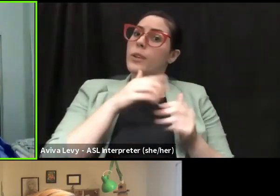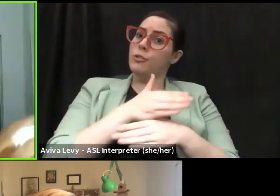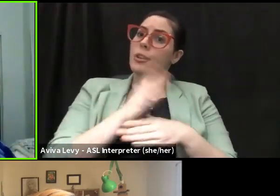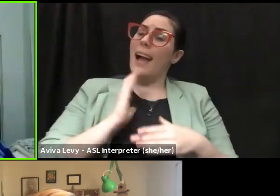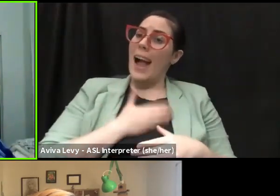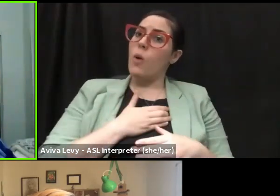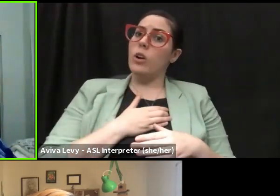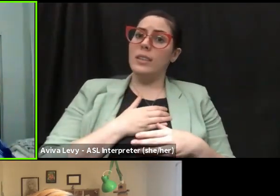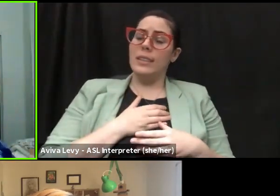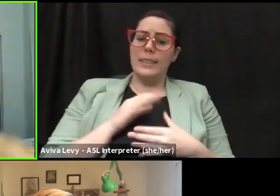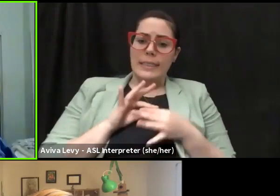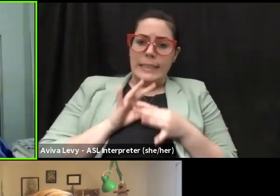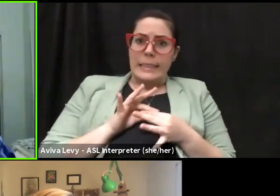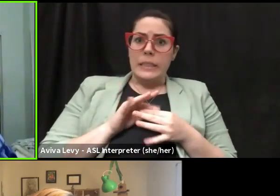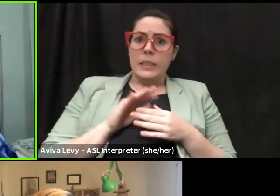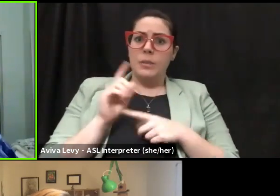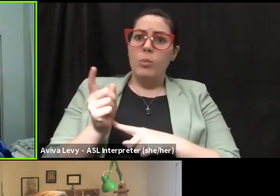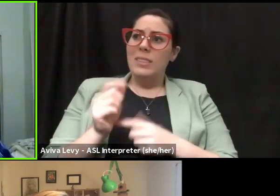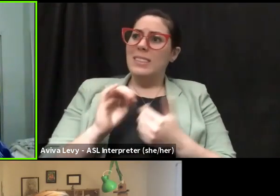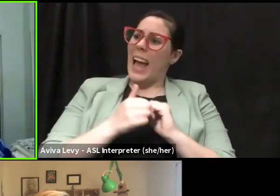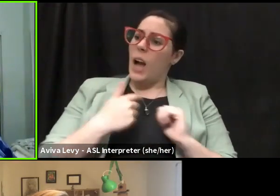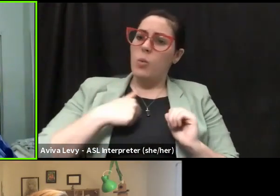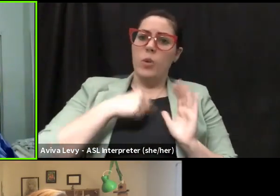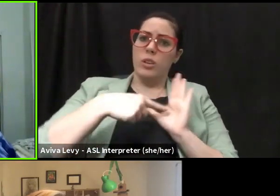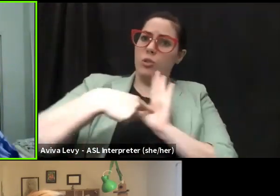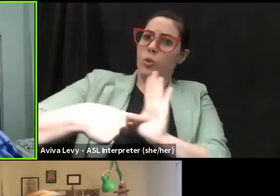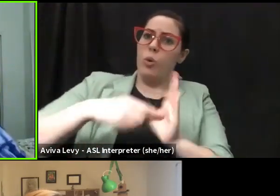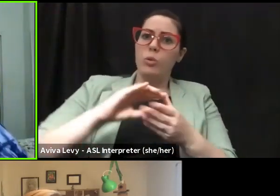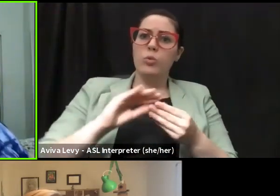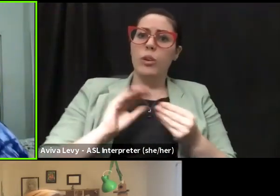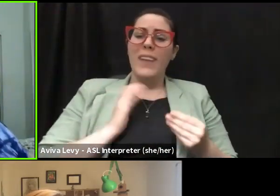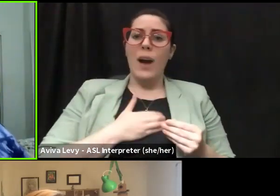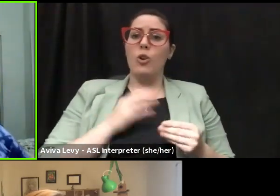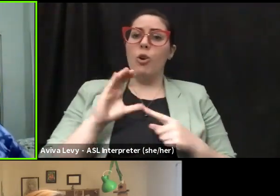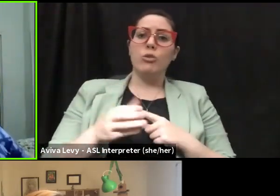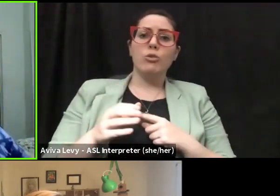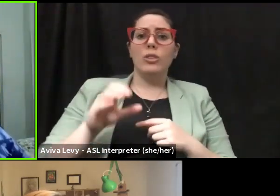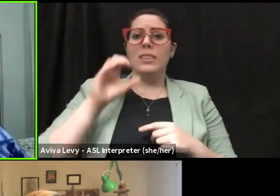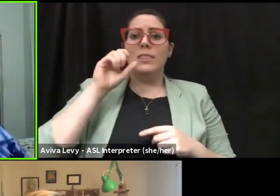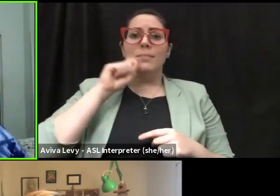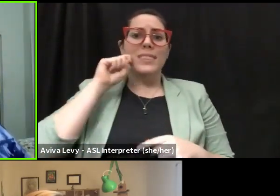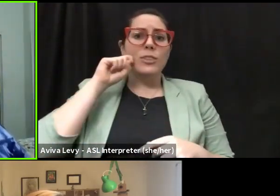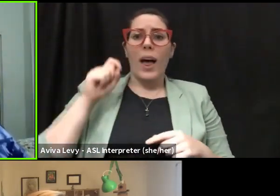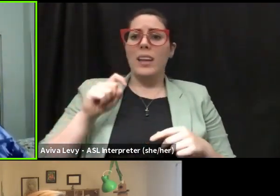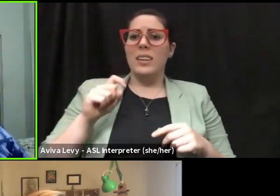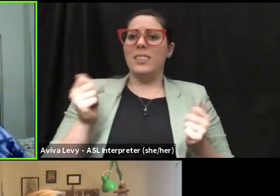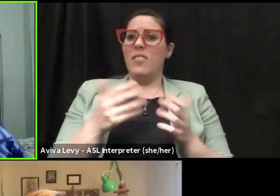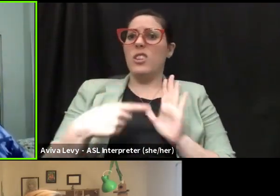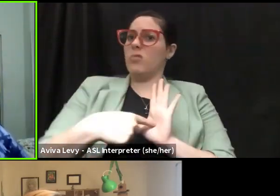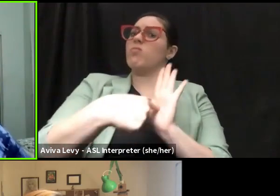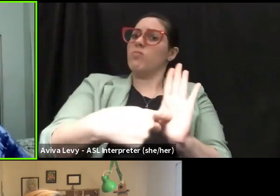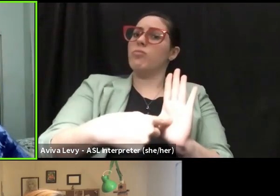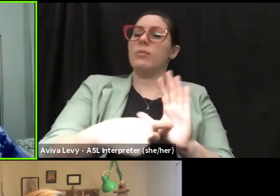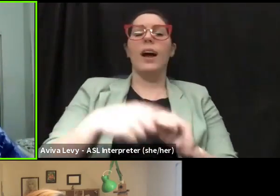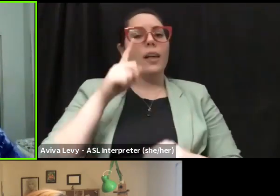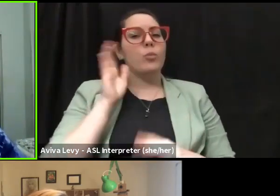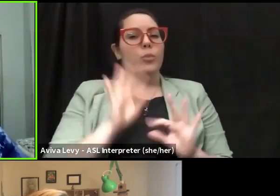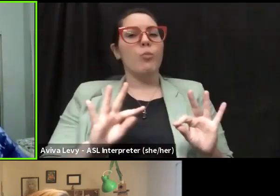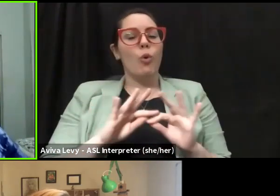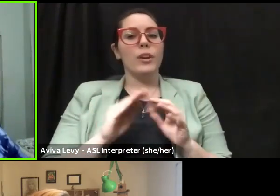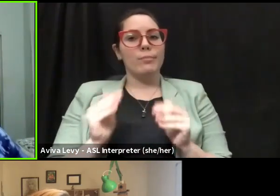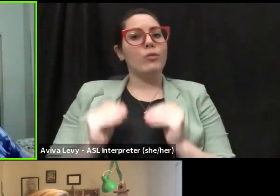we tell the story of our cultural sexuality. I think that that's gonna be really important moving forward.